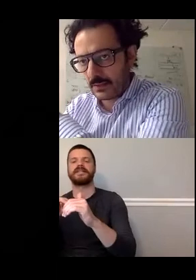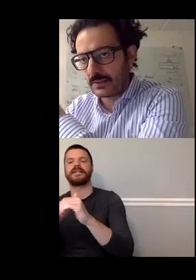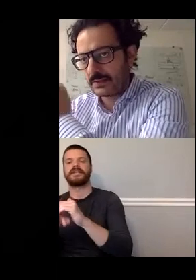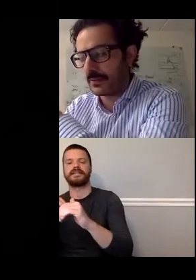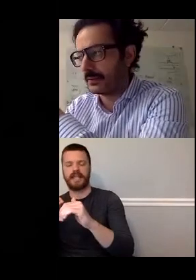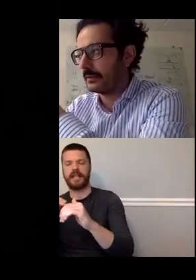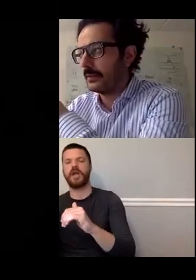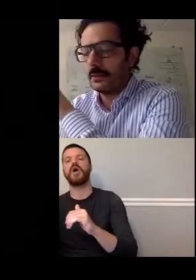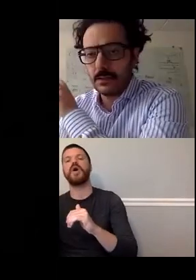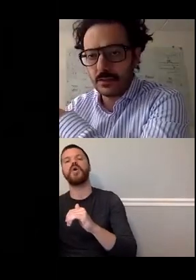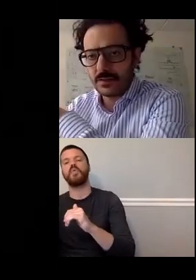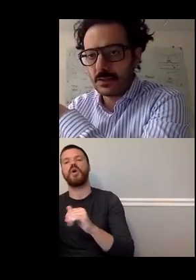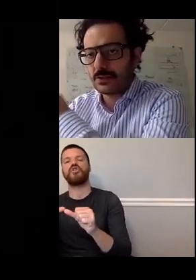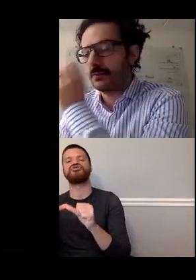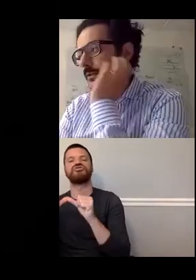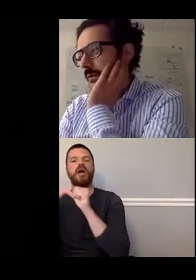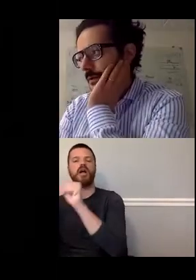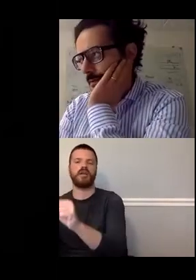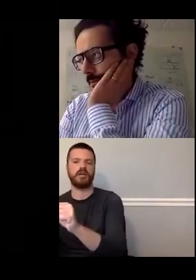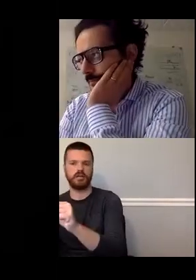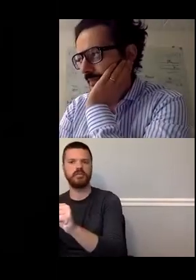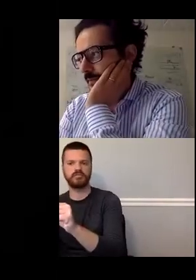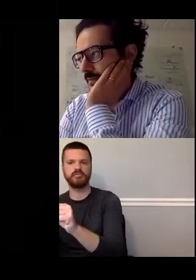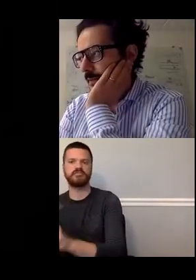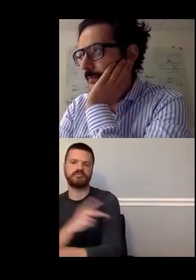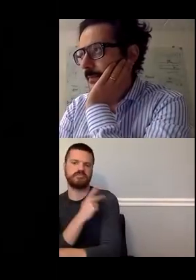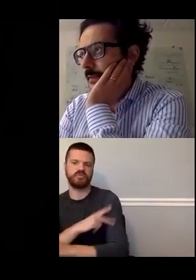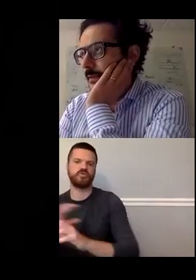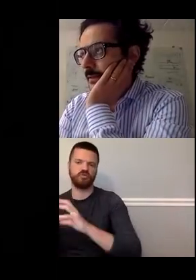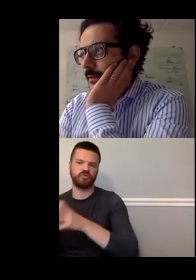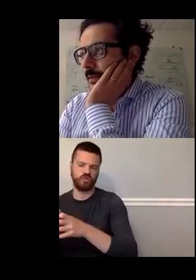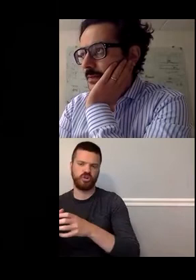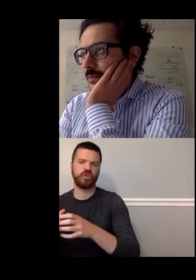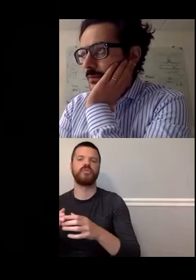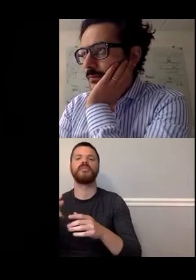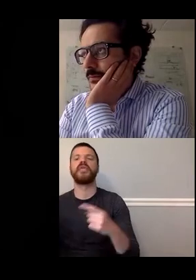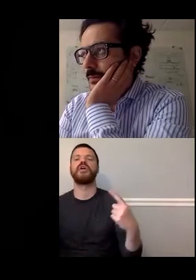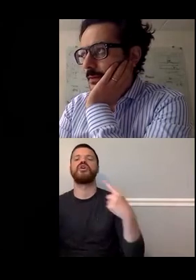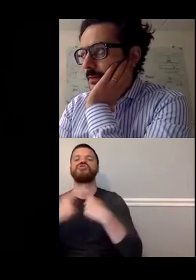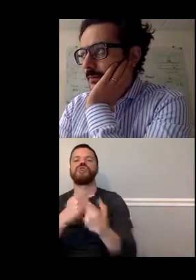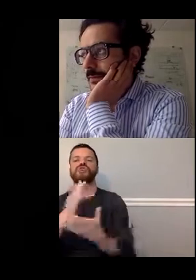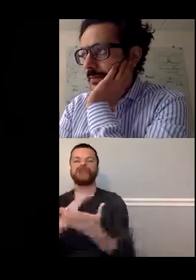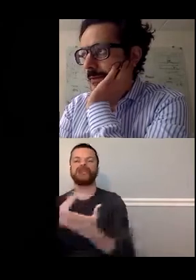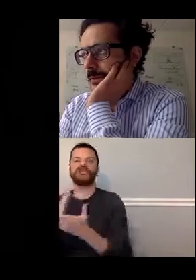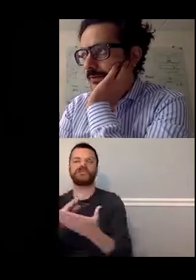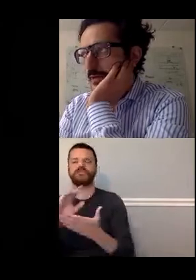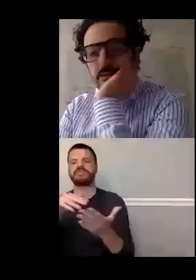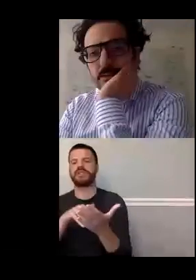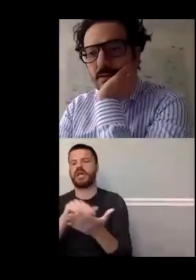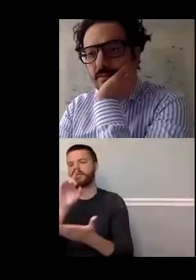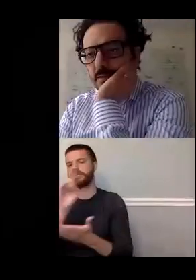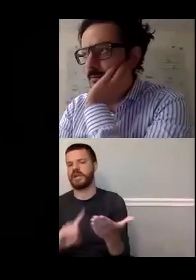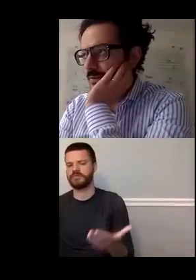already chronic separately in a cross-sectional design. And so first, how we